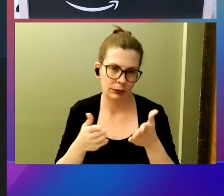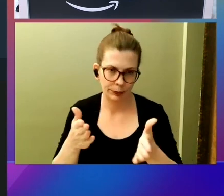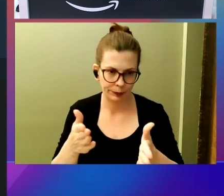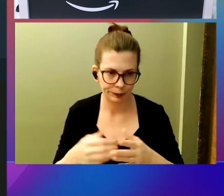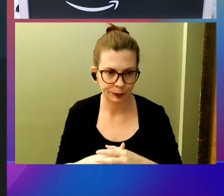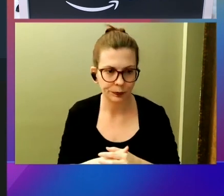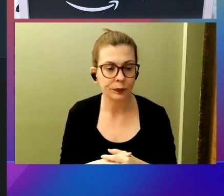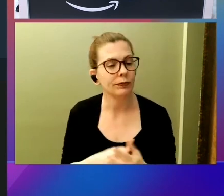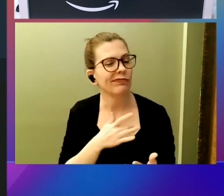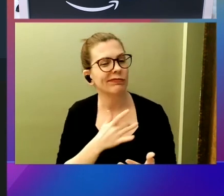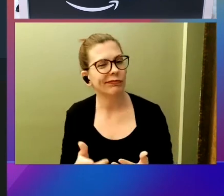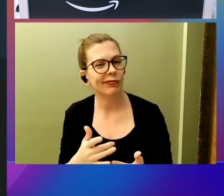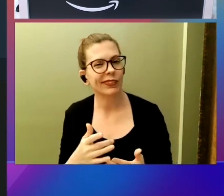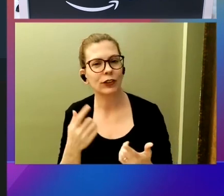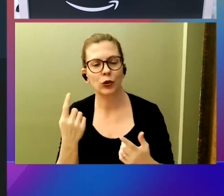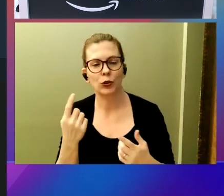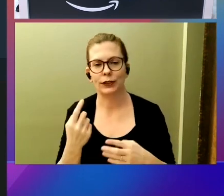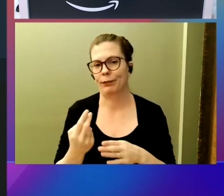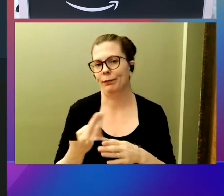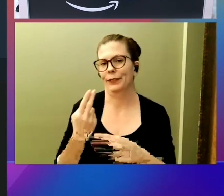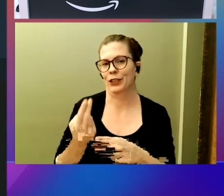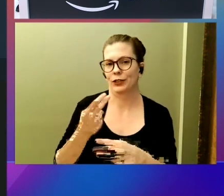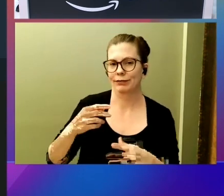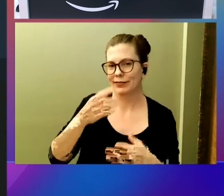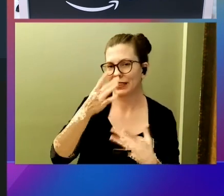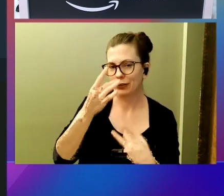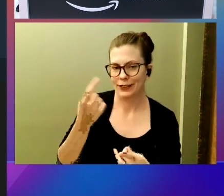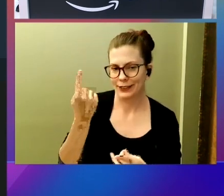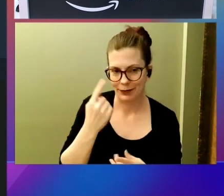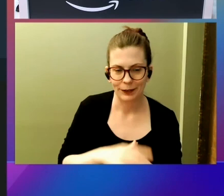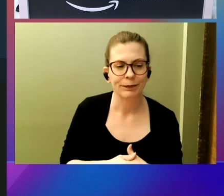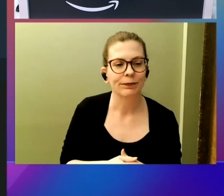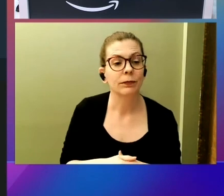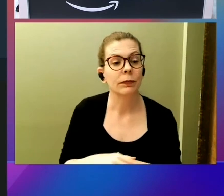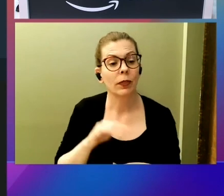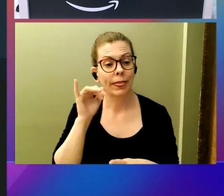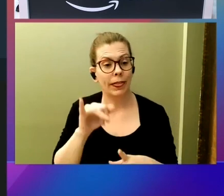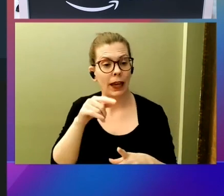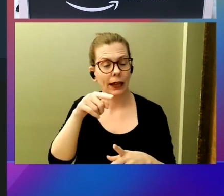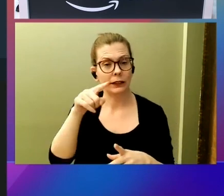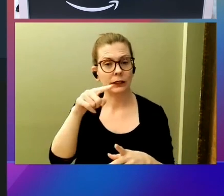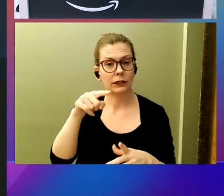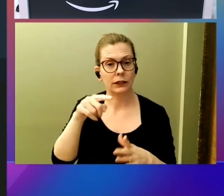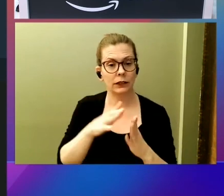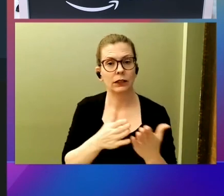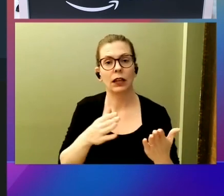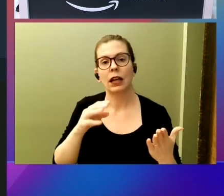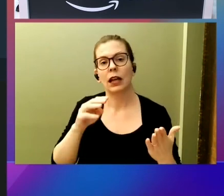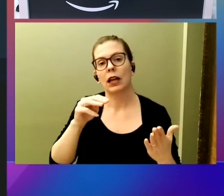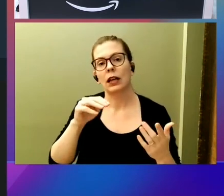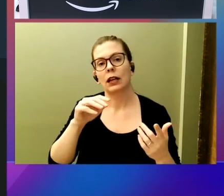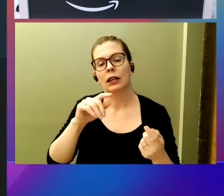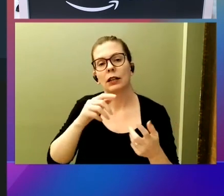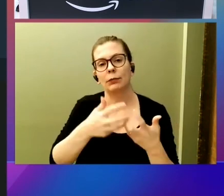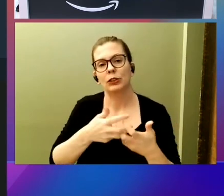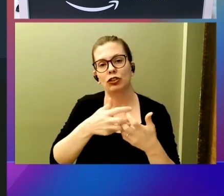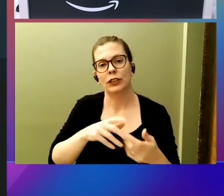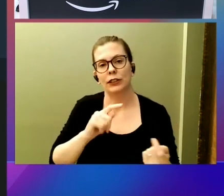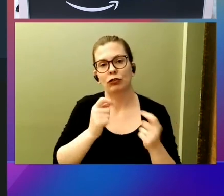something useful, or do something interesting. So that notebook is machine translation. We're actually trying to